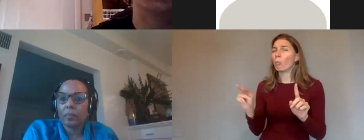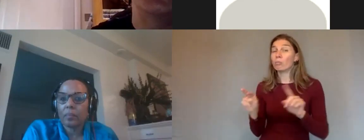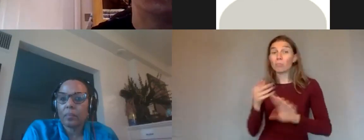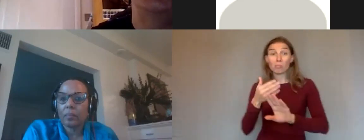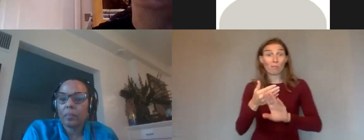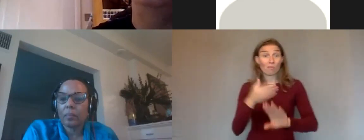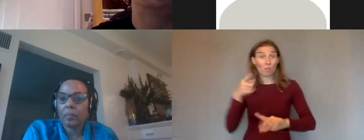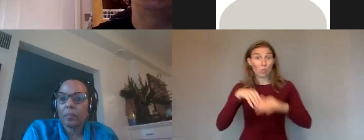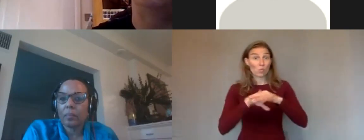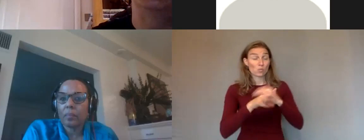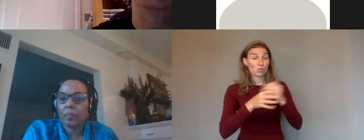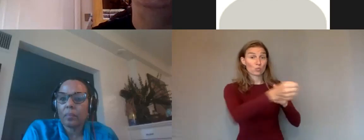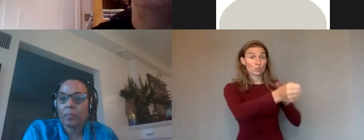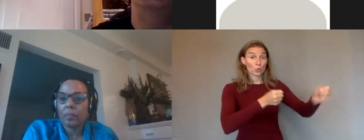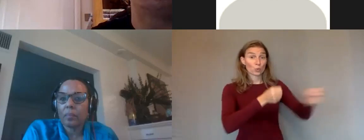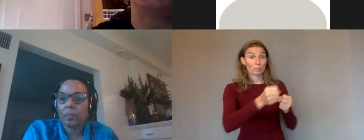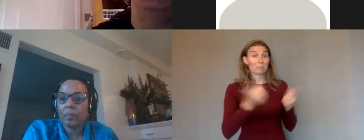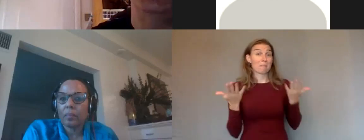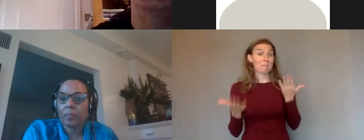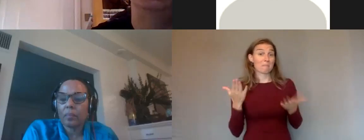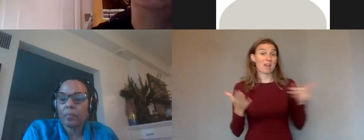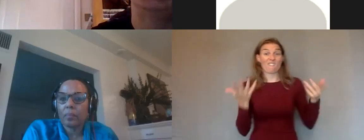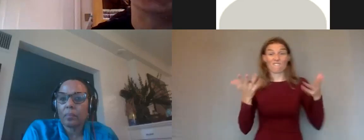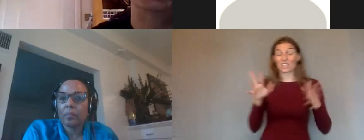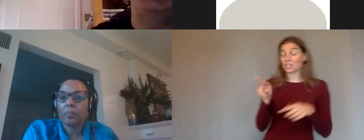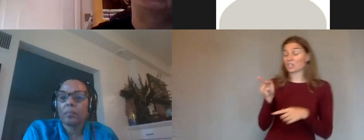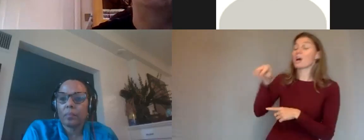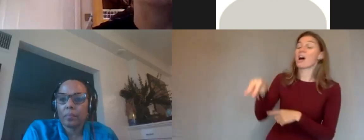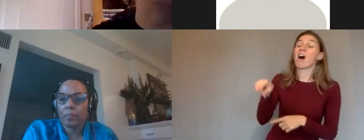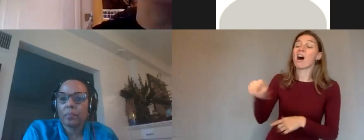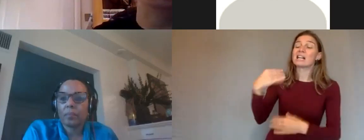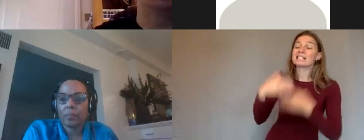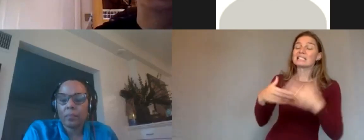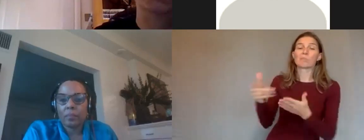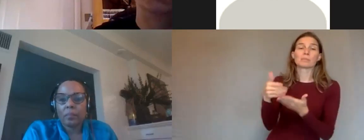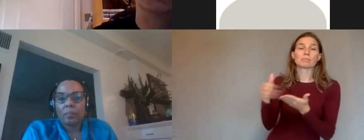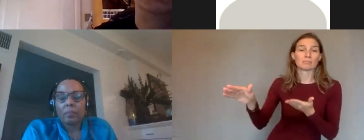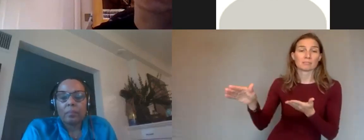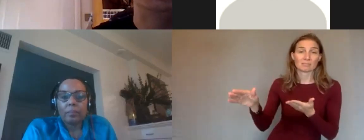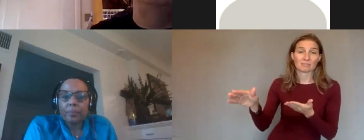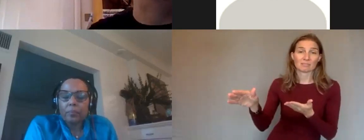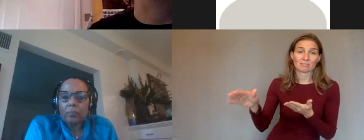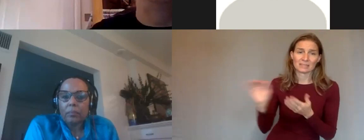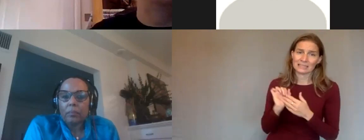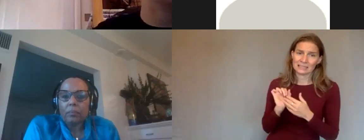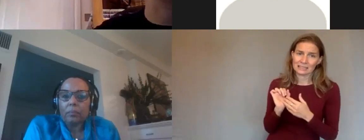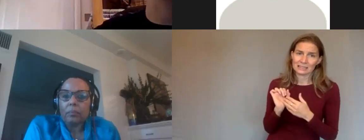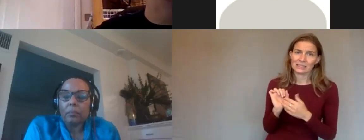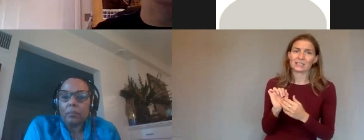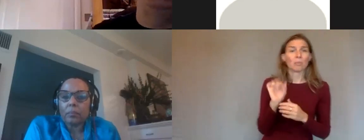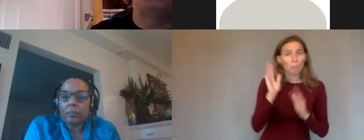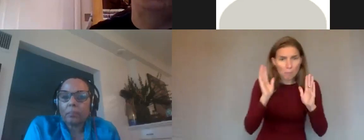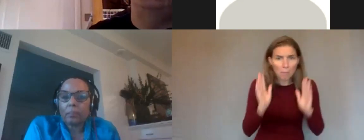recruitment process, that potentially you could be screened out. And the reason I think that's important to put out